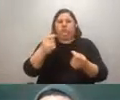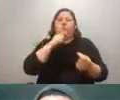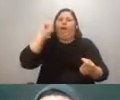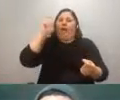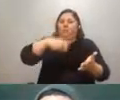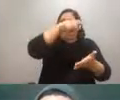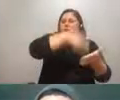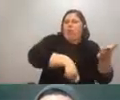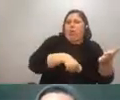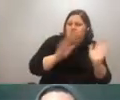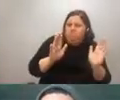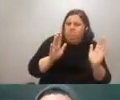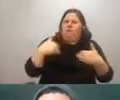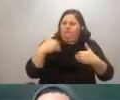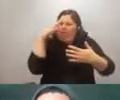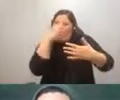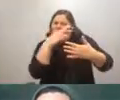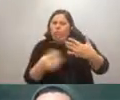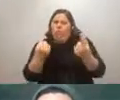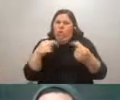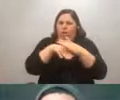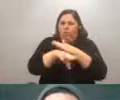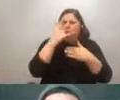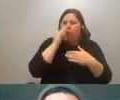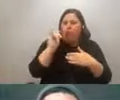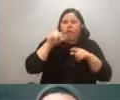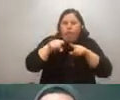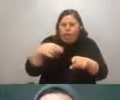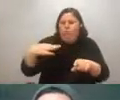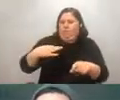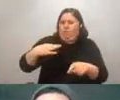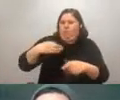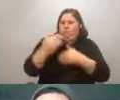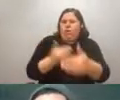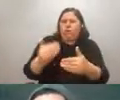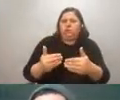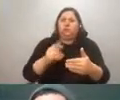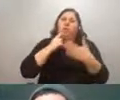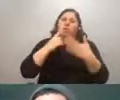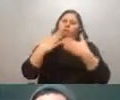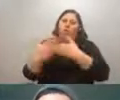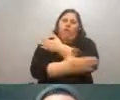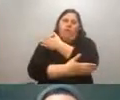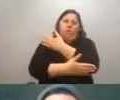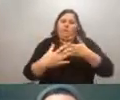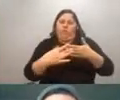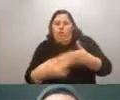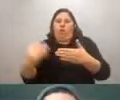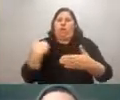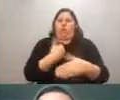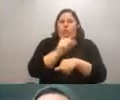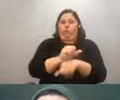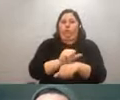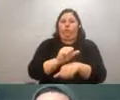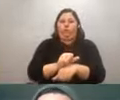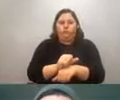uh what accessibility looks like in the application process and i really think the county for helping guide that work too with us in this um